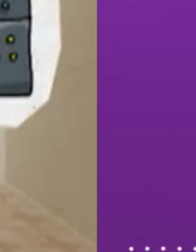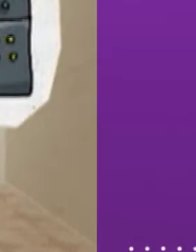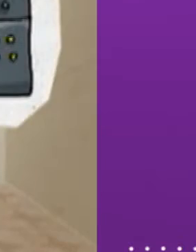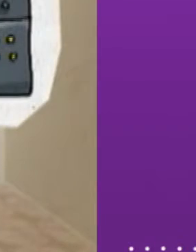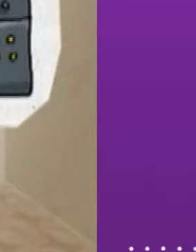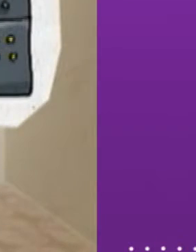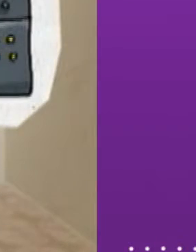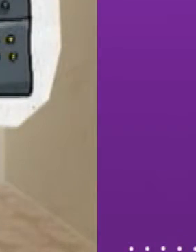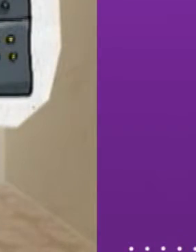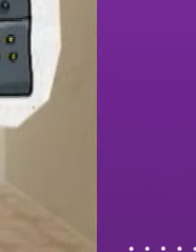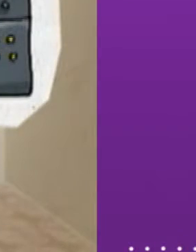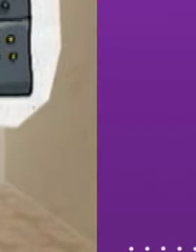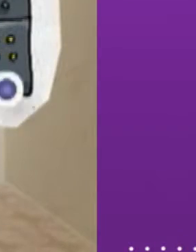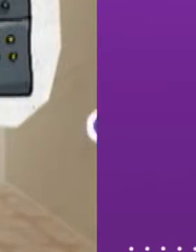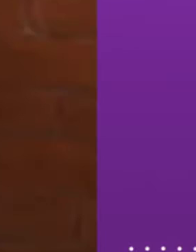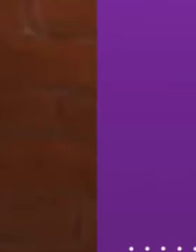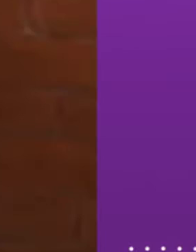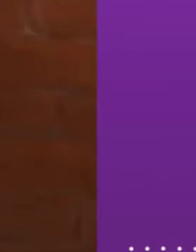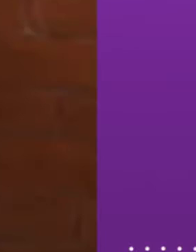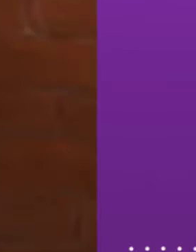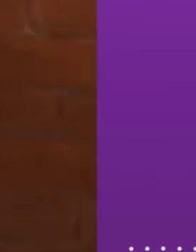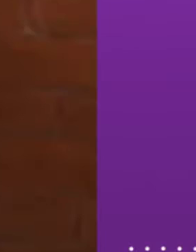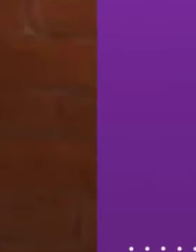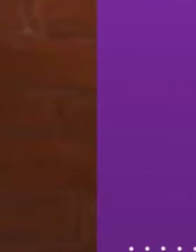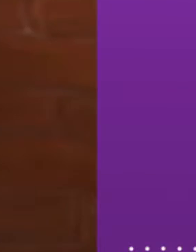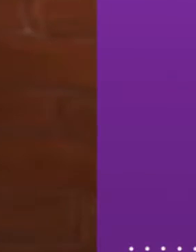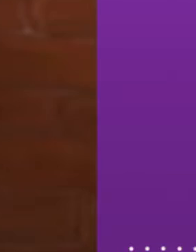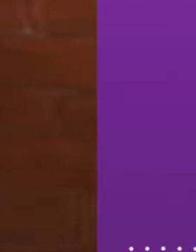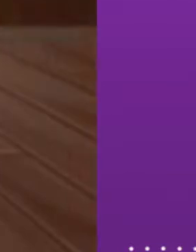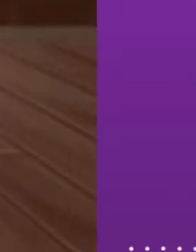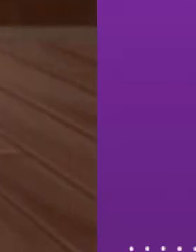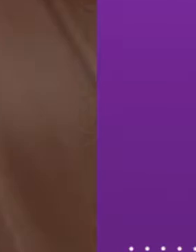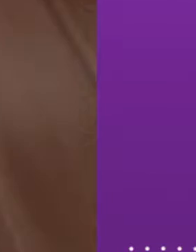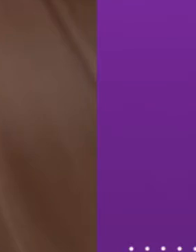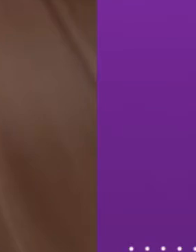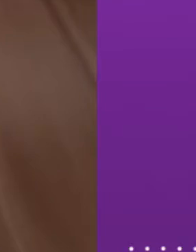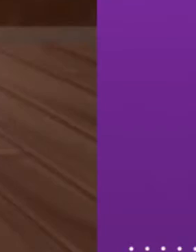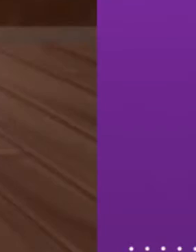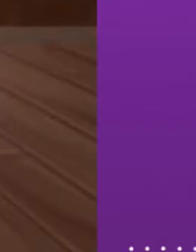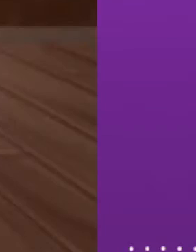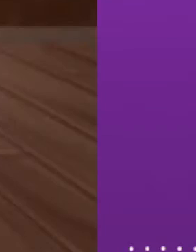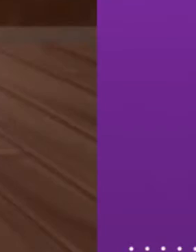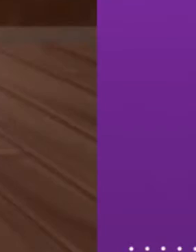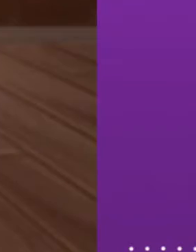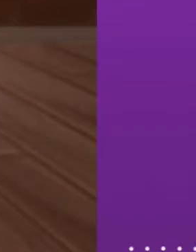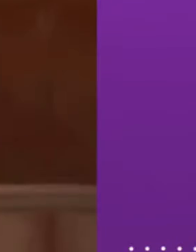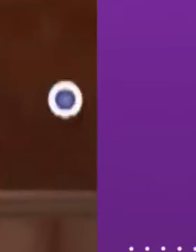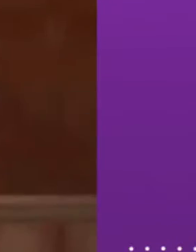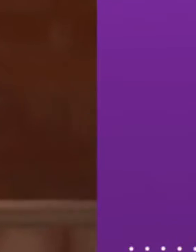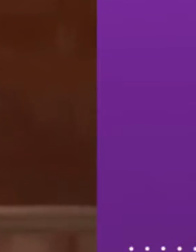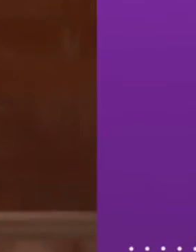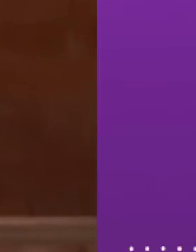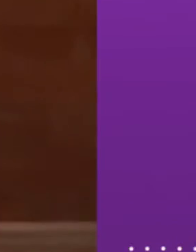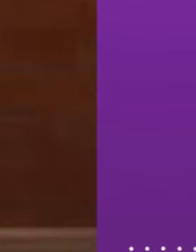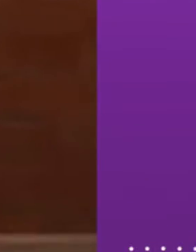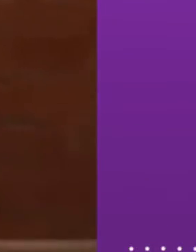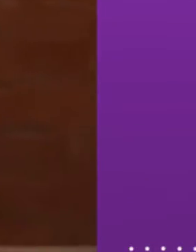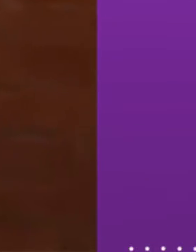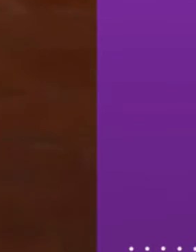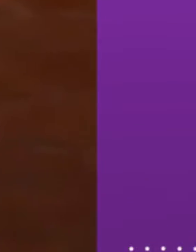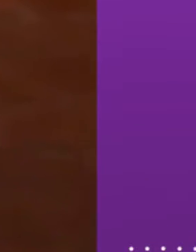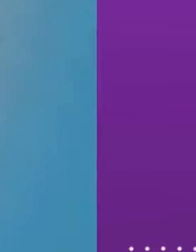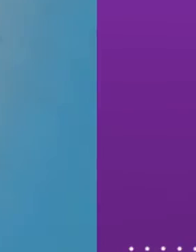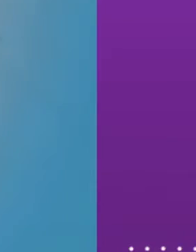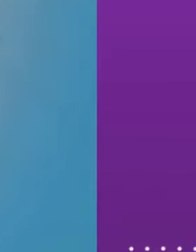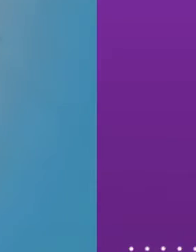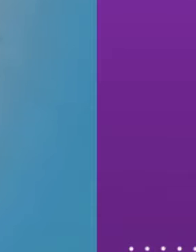Today will be an awesome day. Na na na na na na. Experiences you won't forget. Na na na na